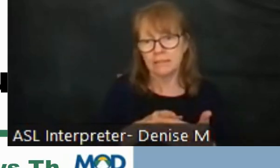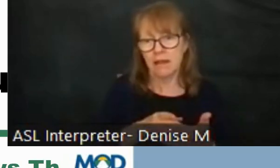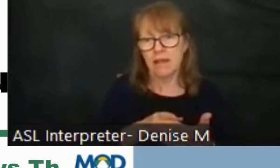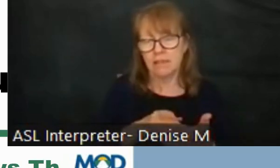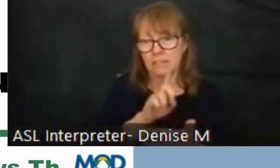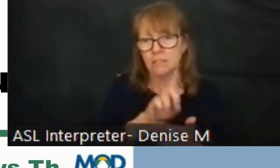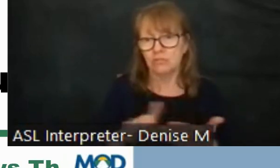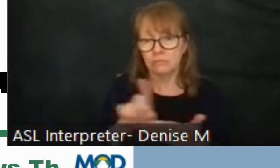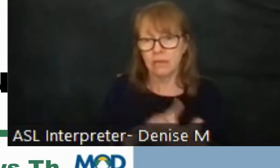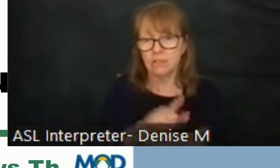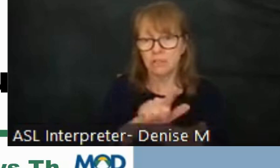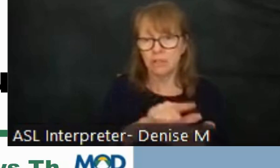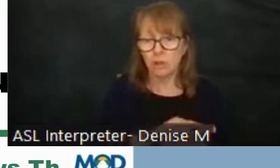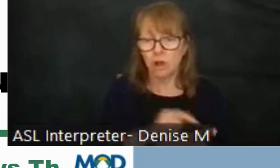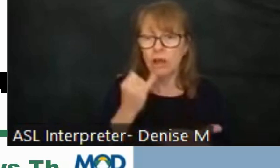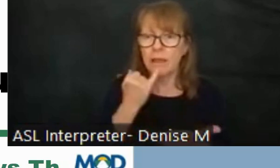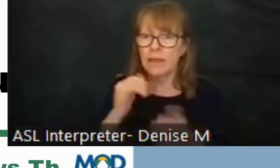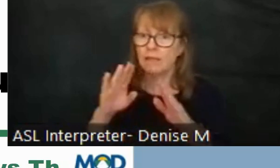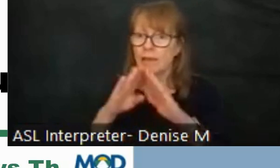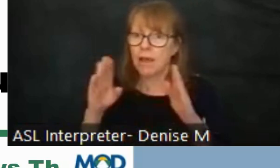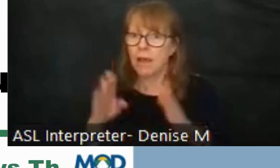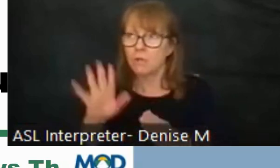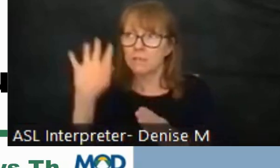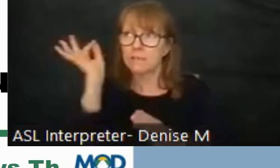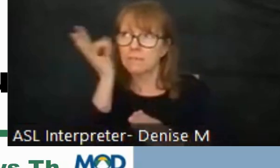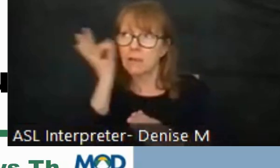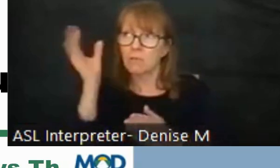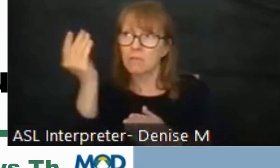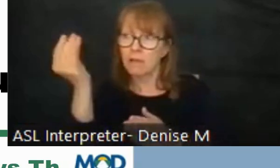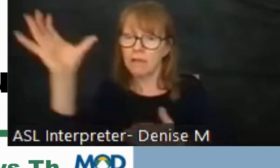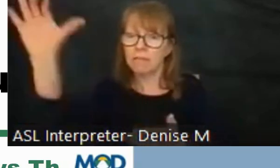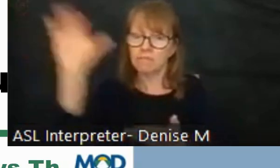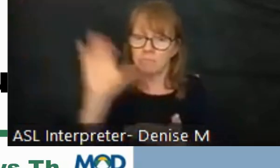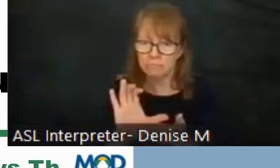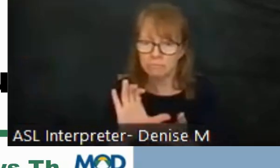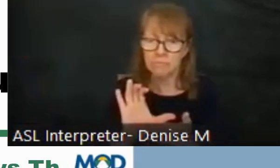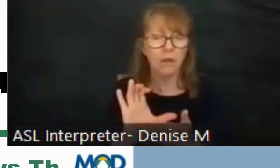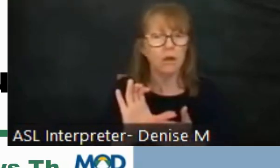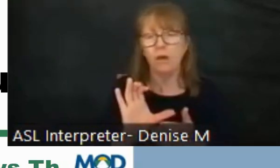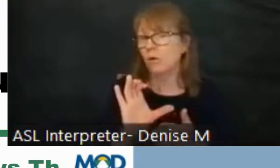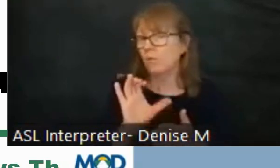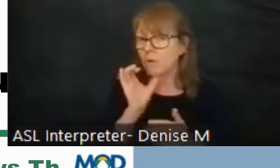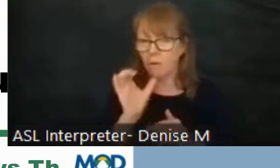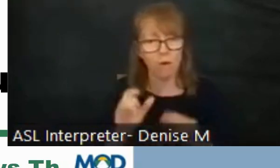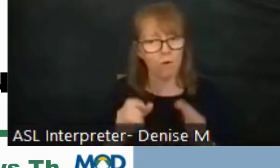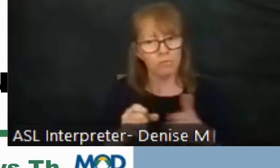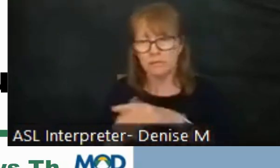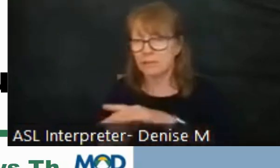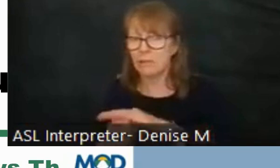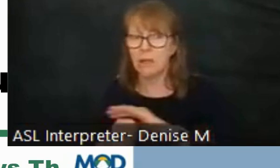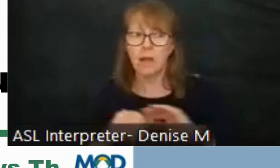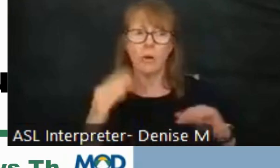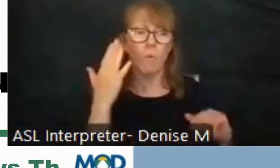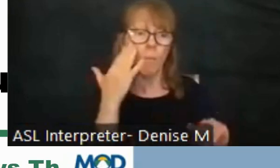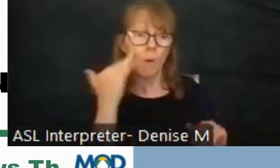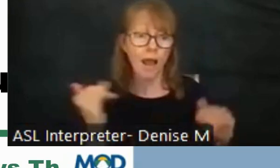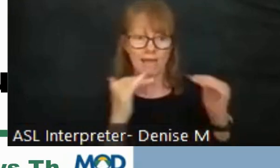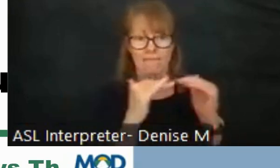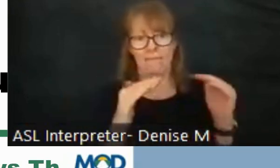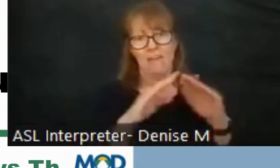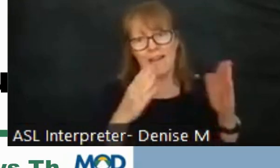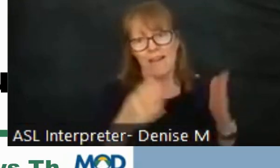is federally funded, but we're not going to discuss it beyond that since the fair housing laws sufficiently cover those properties anyway.